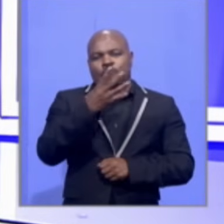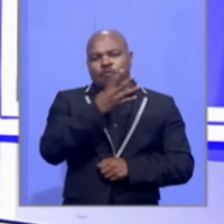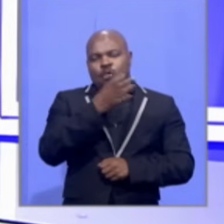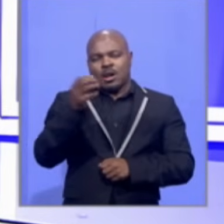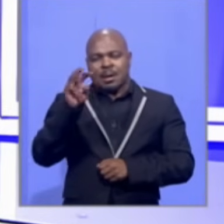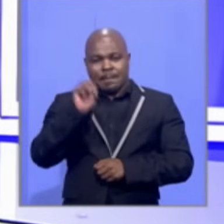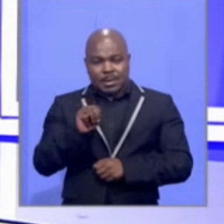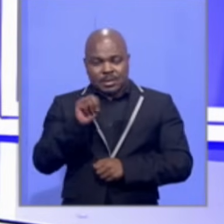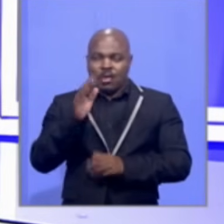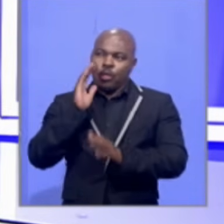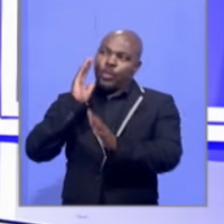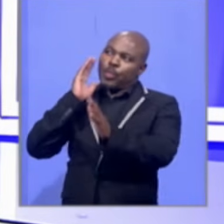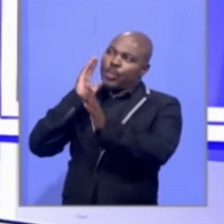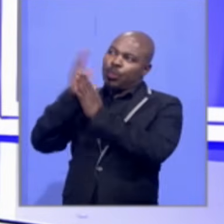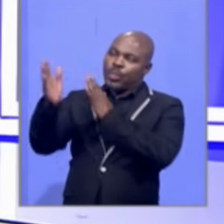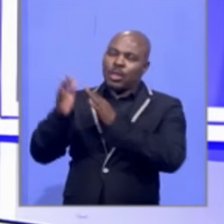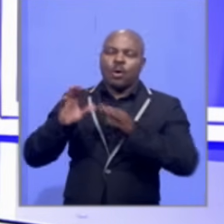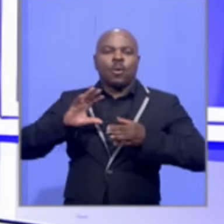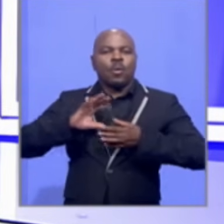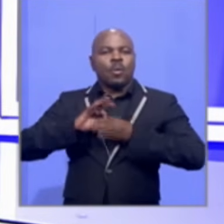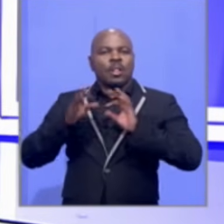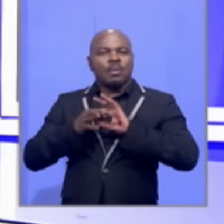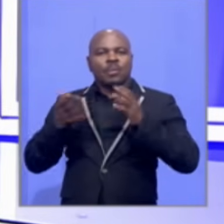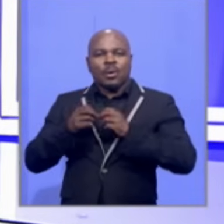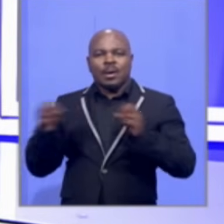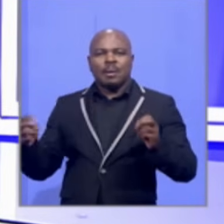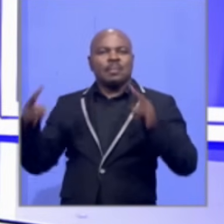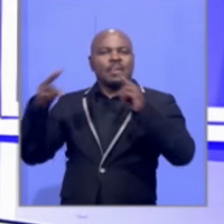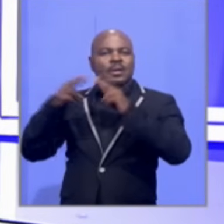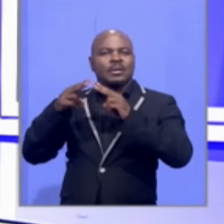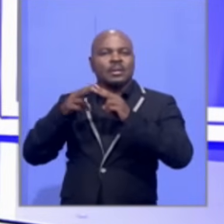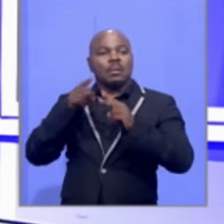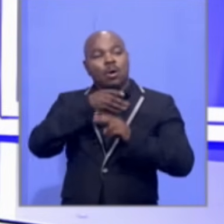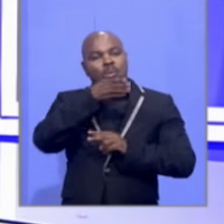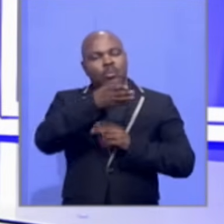se phunyeleditse ya dipapading tsa di-Olimpiki Paris lebelong la lefatshe la